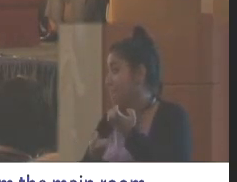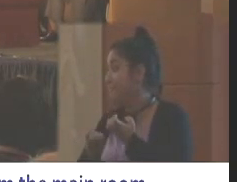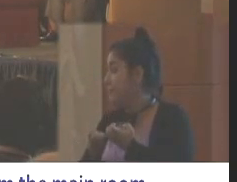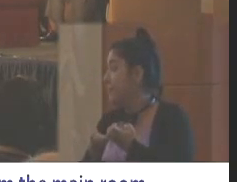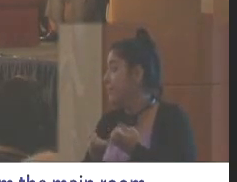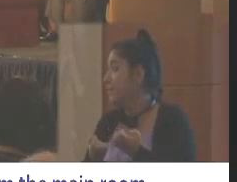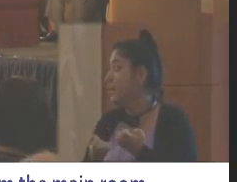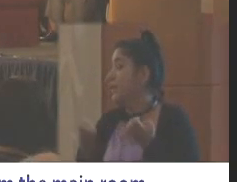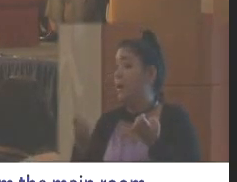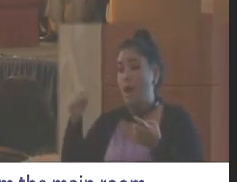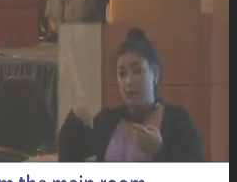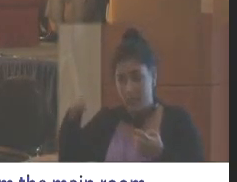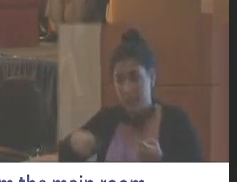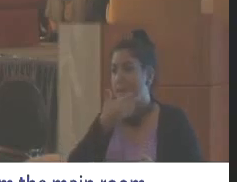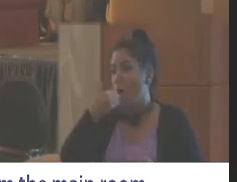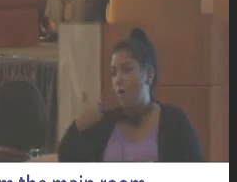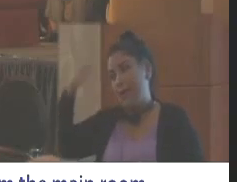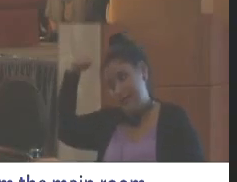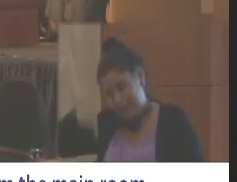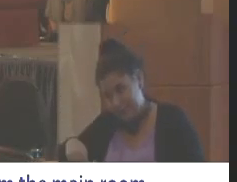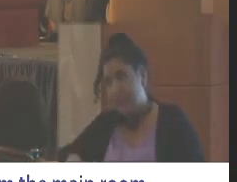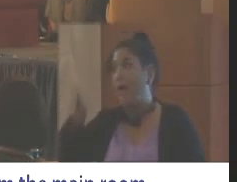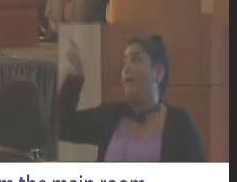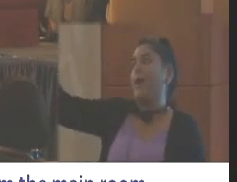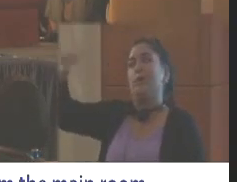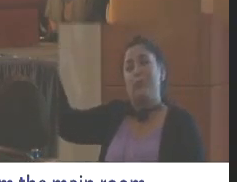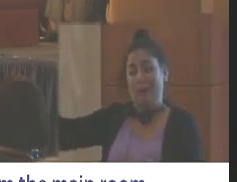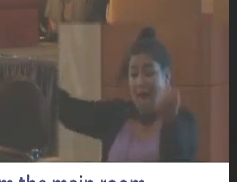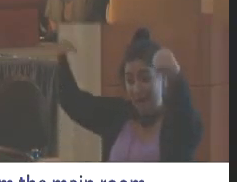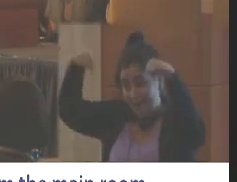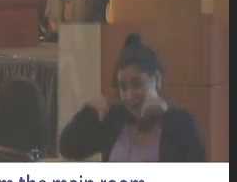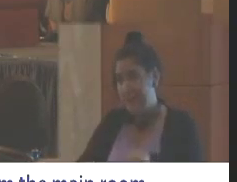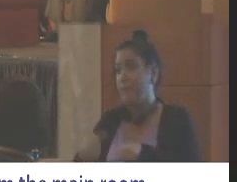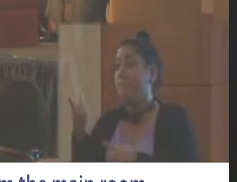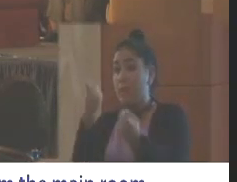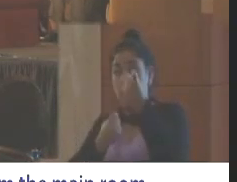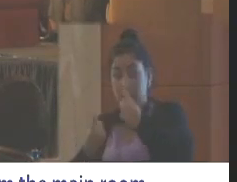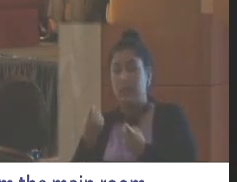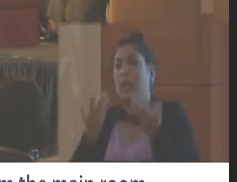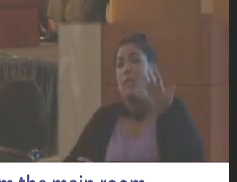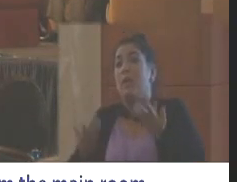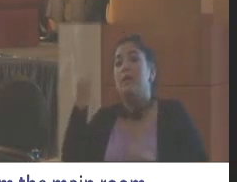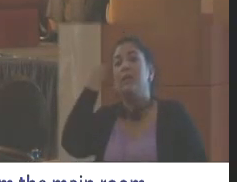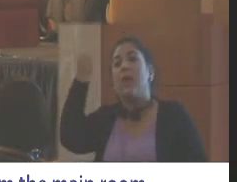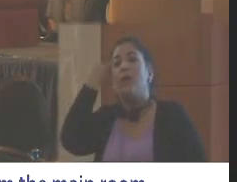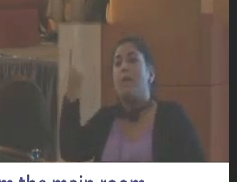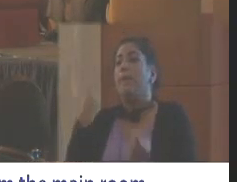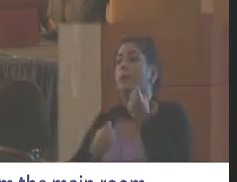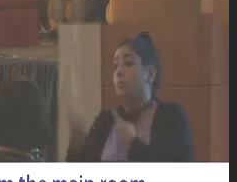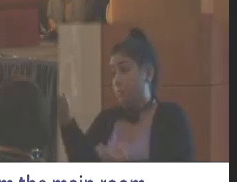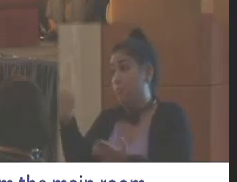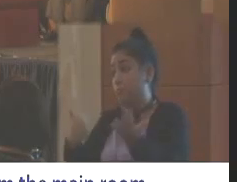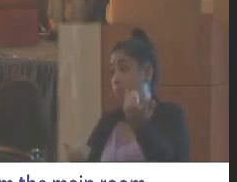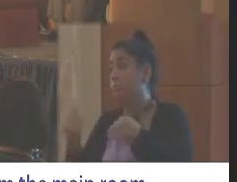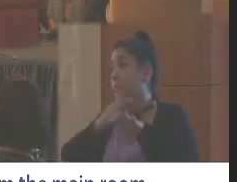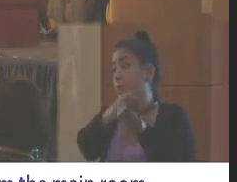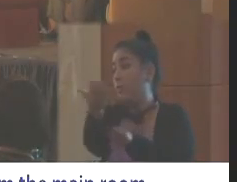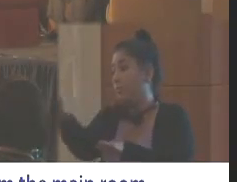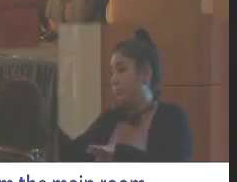outside of this room, next to the coffee break, at lunch, etc. So I would like to invite you, because I'm sure you probably have